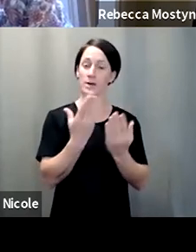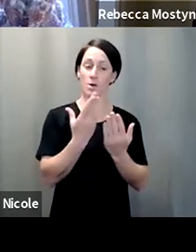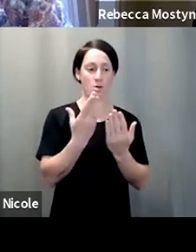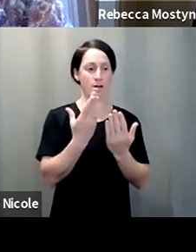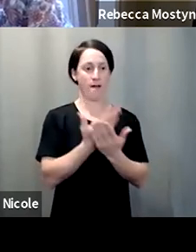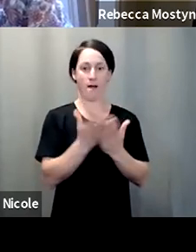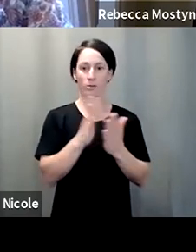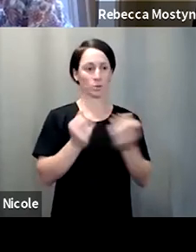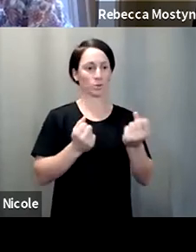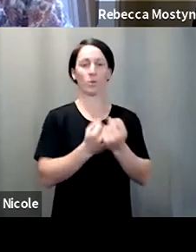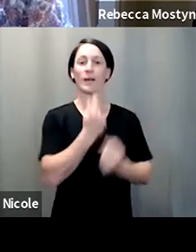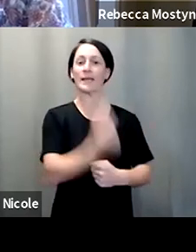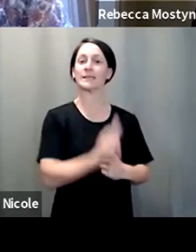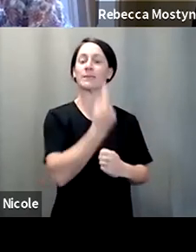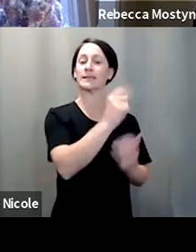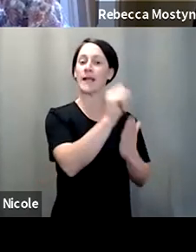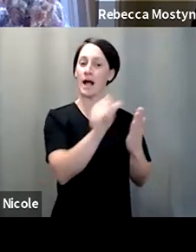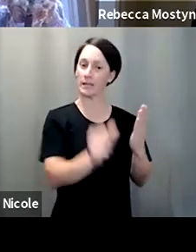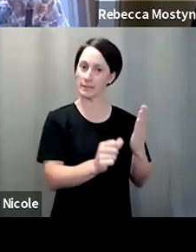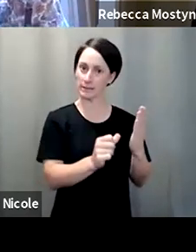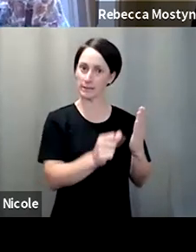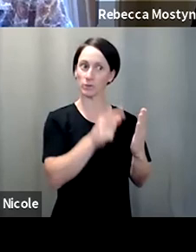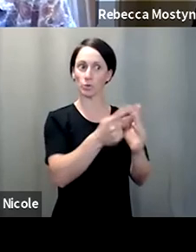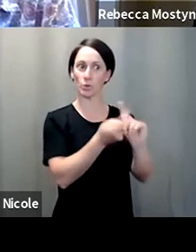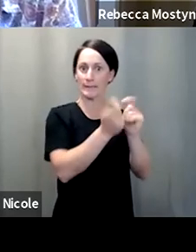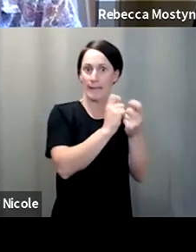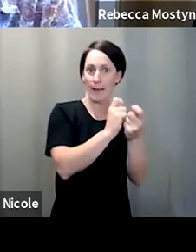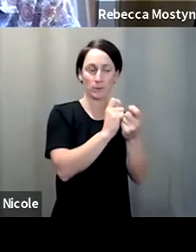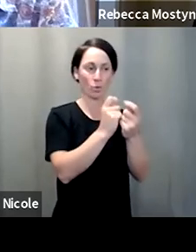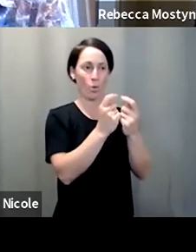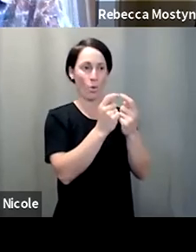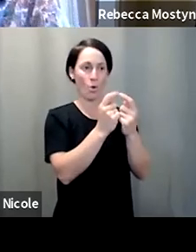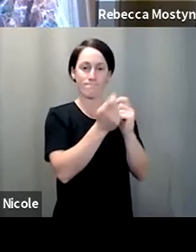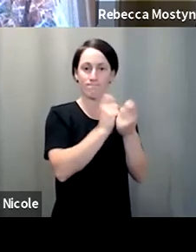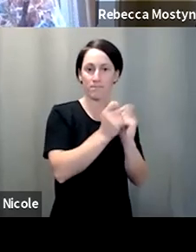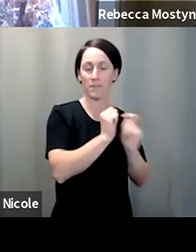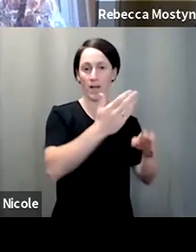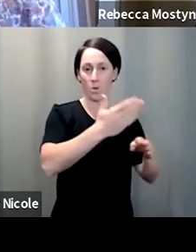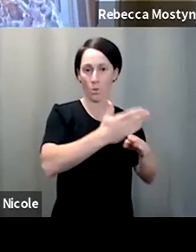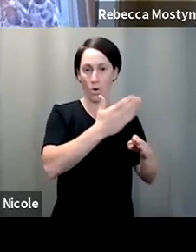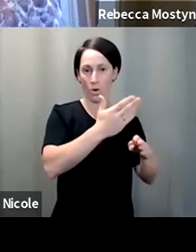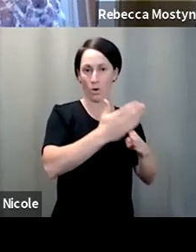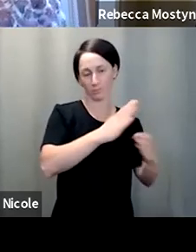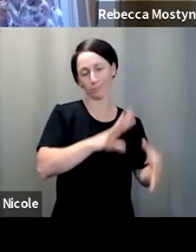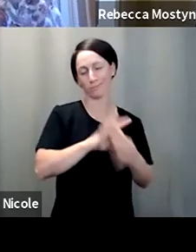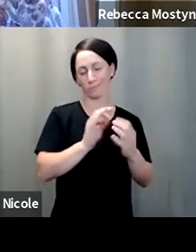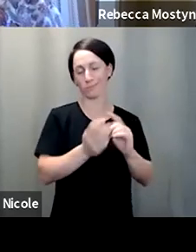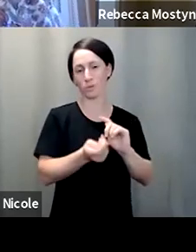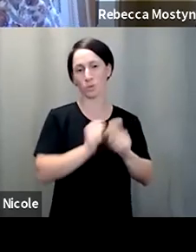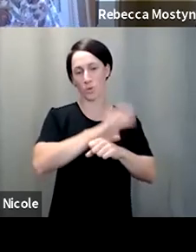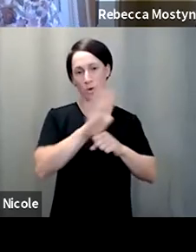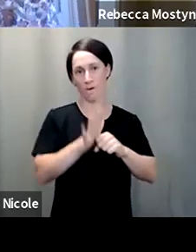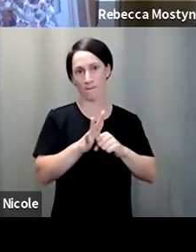independent artists to adapt their work in the context of the pandemic and or reflect